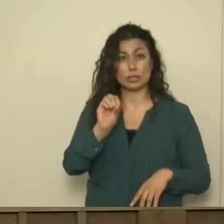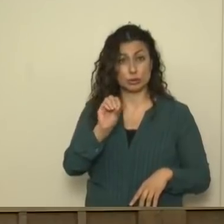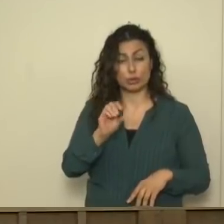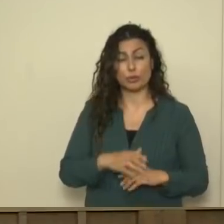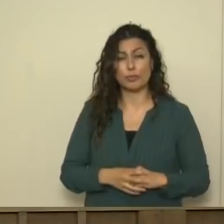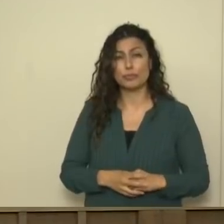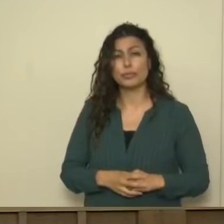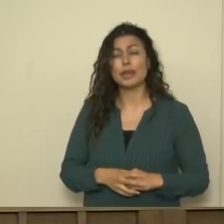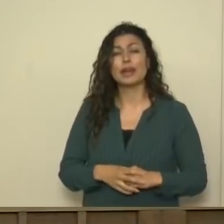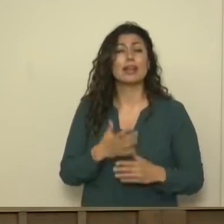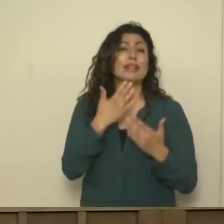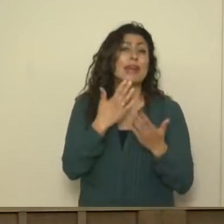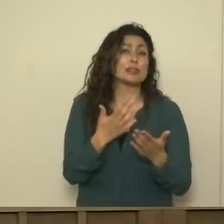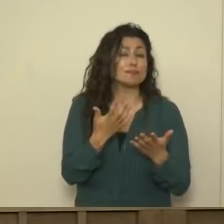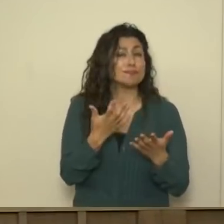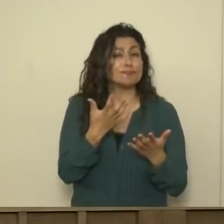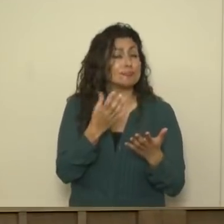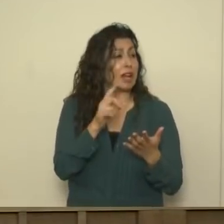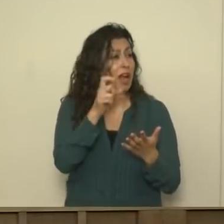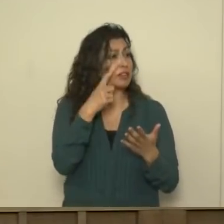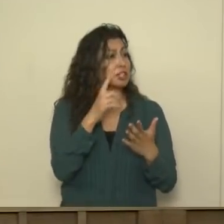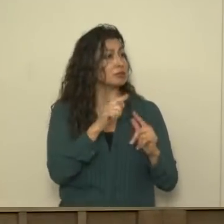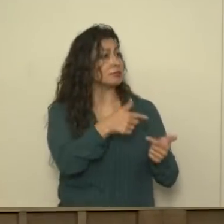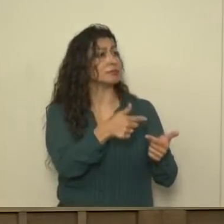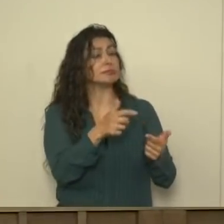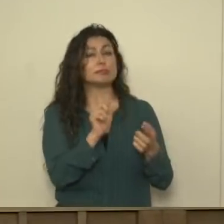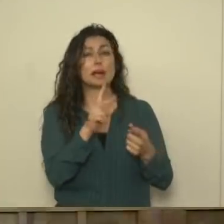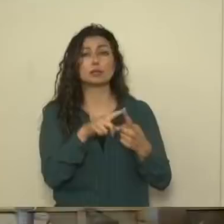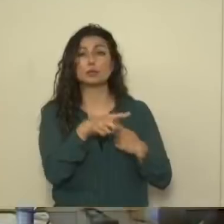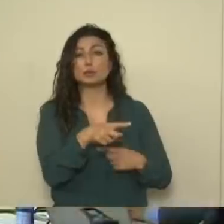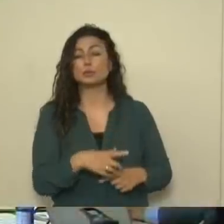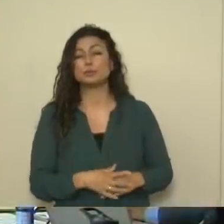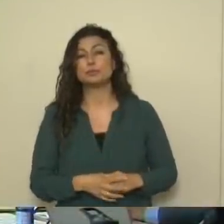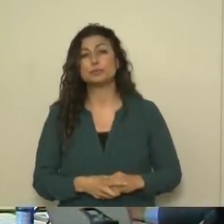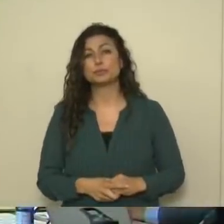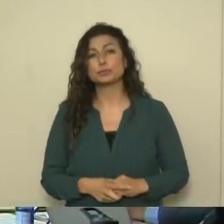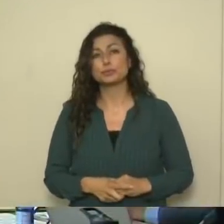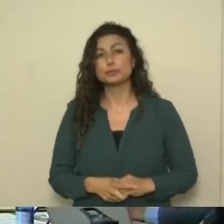505-476-8700. And thank you. And Governor, I'm going to return it to you. Thank you.